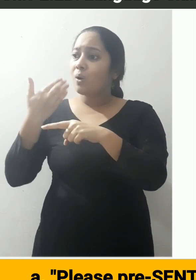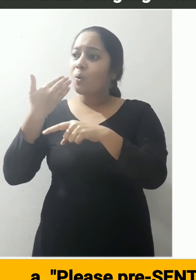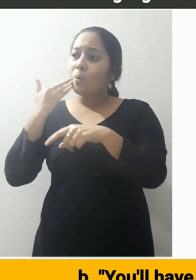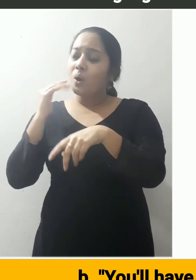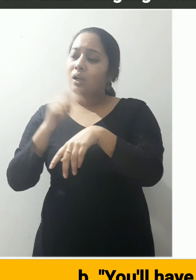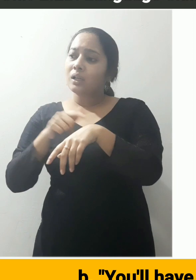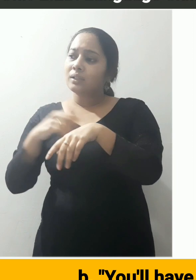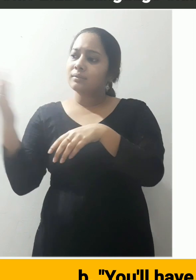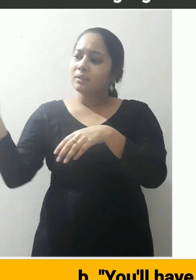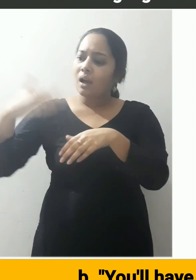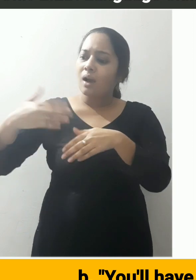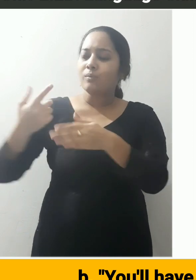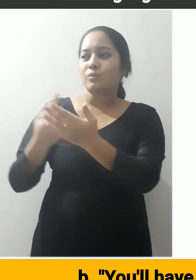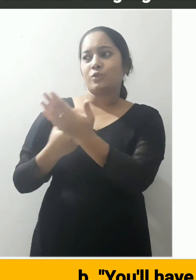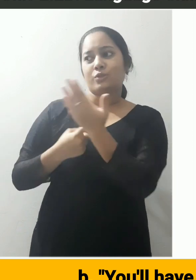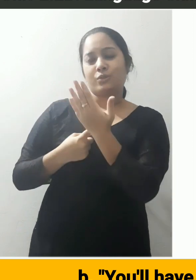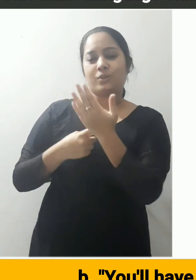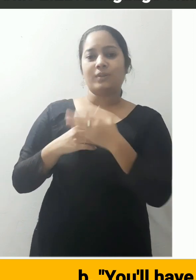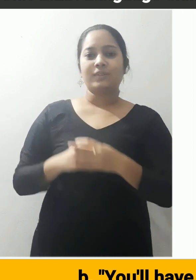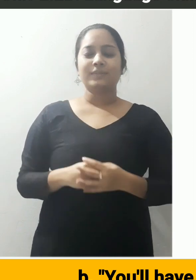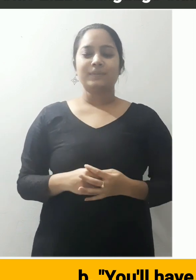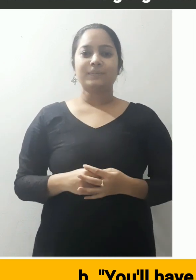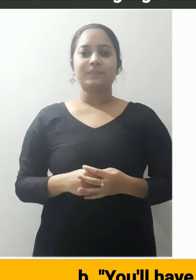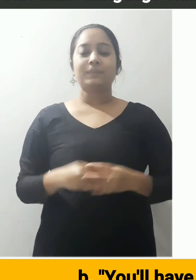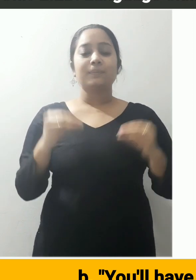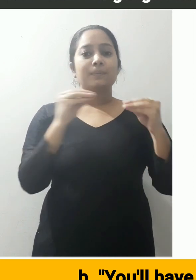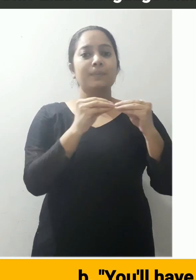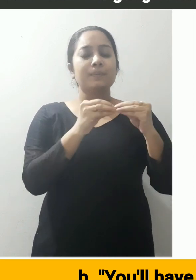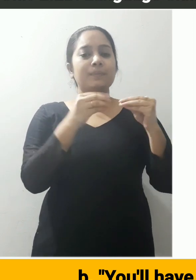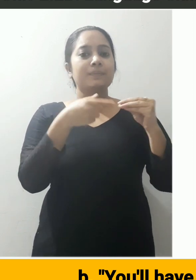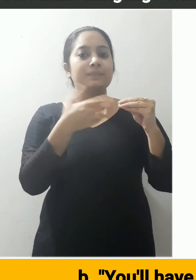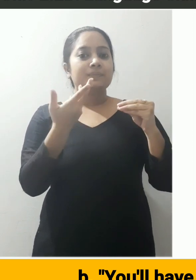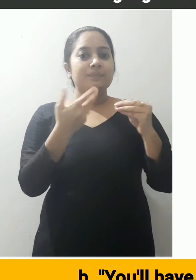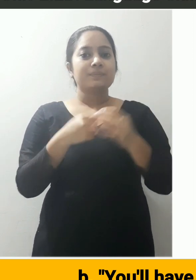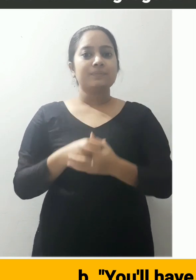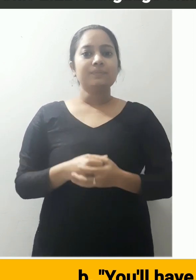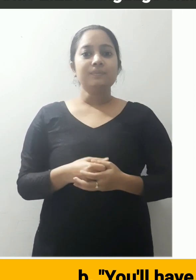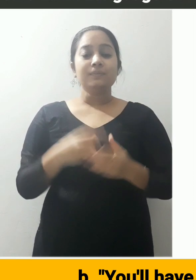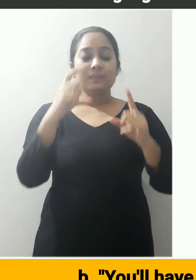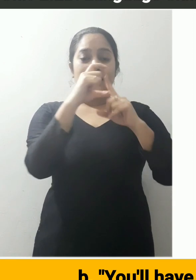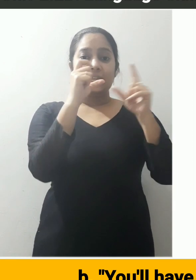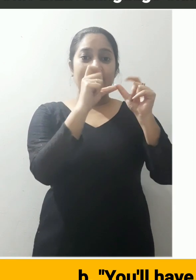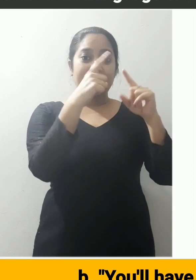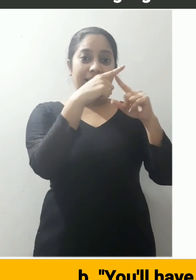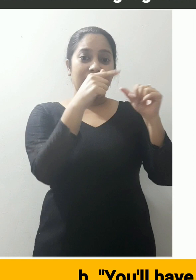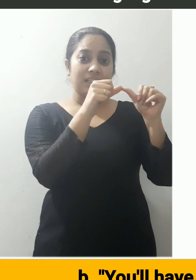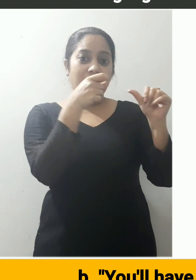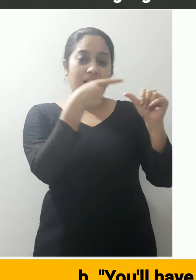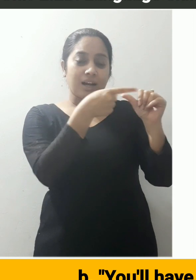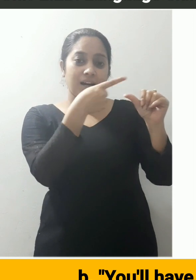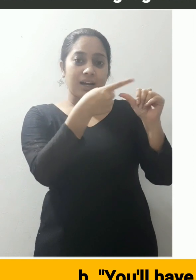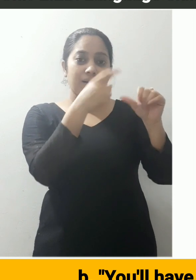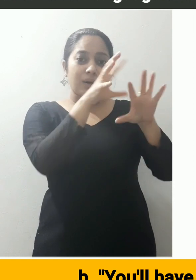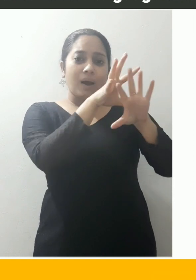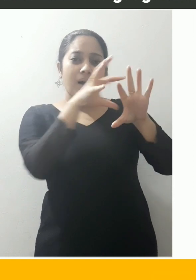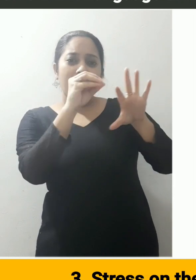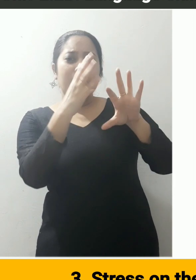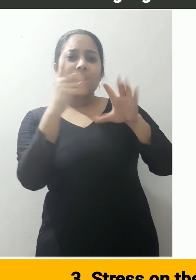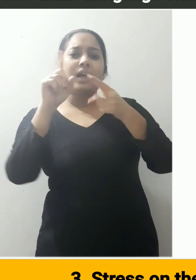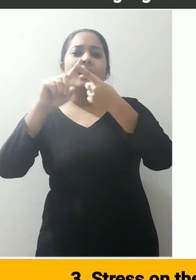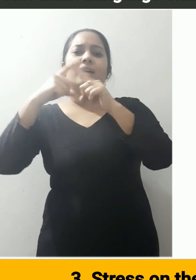sir. B. You will have to export the data to an Excel file, sir.